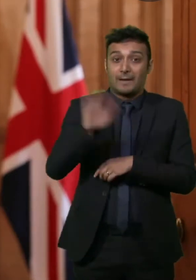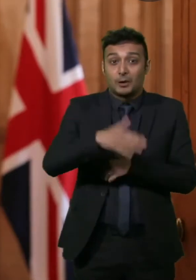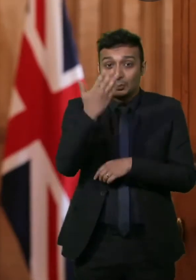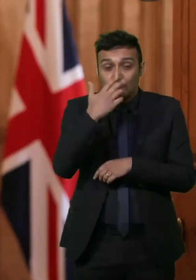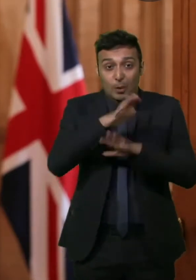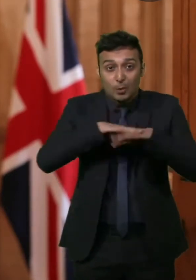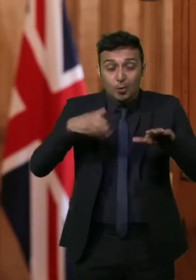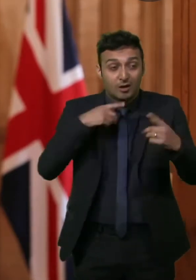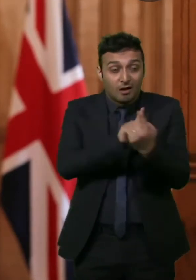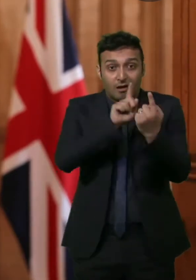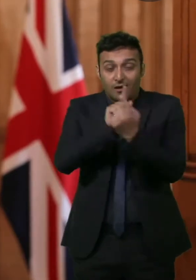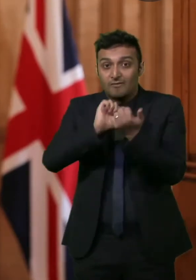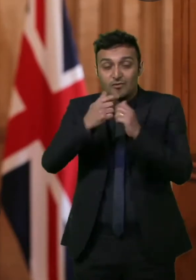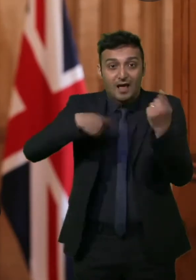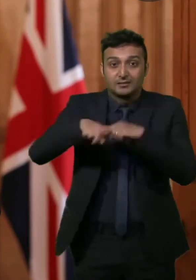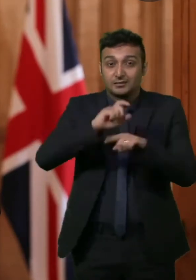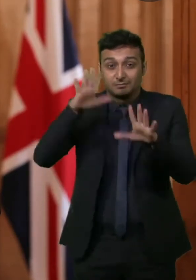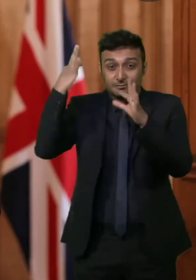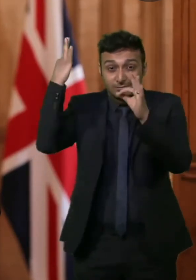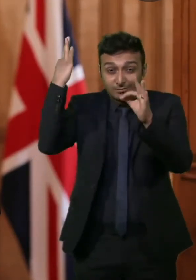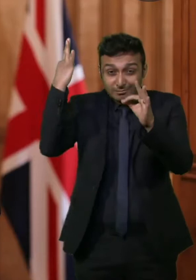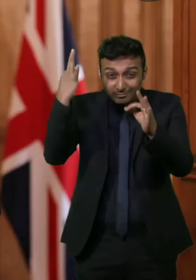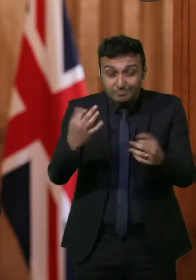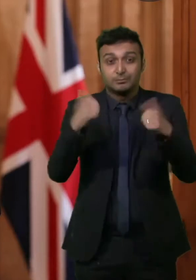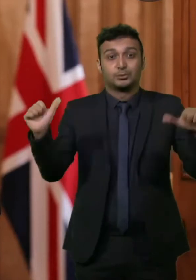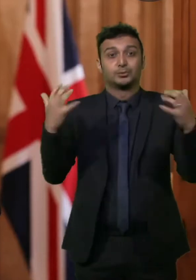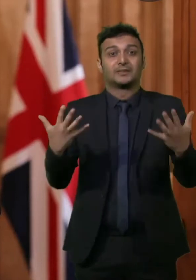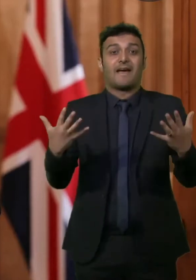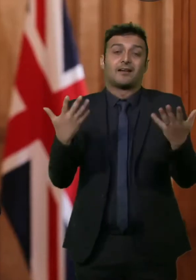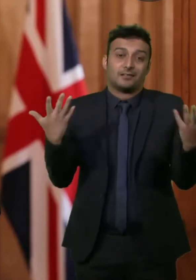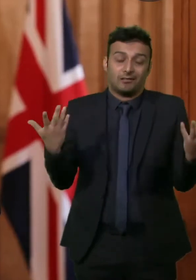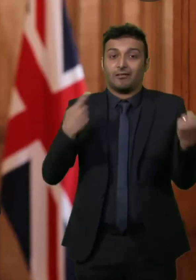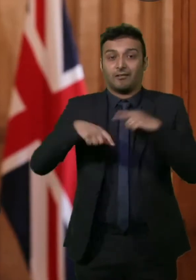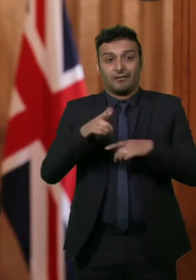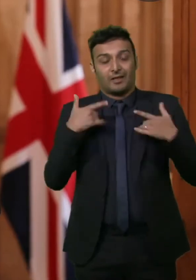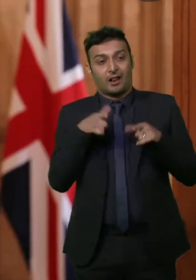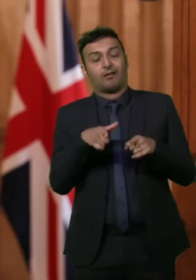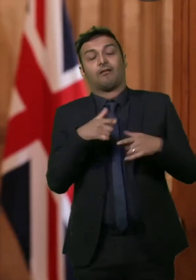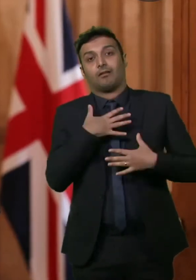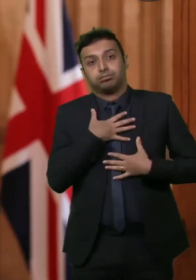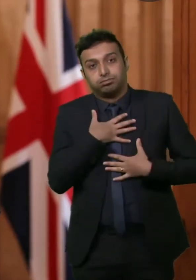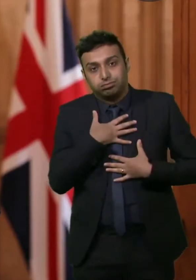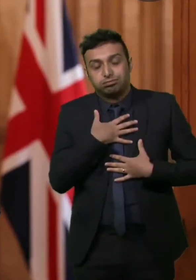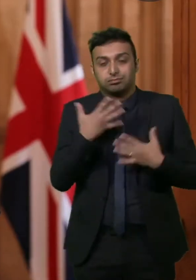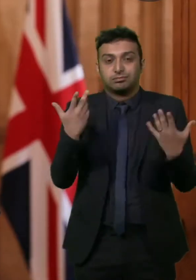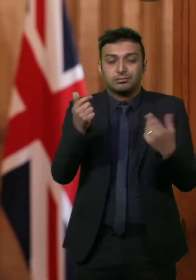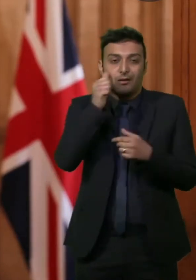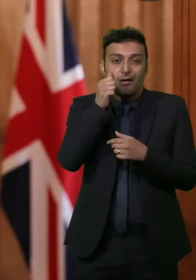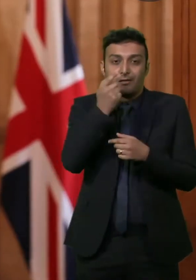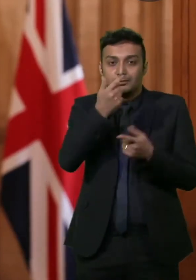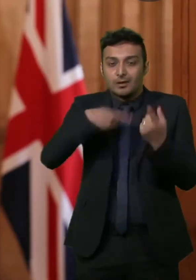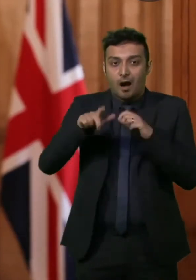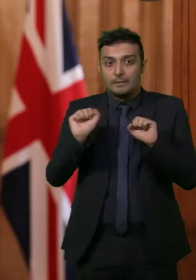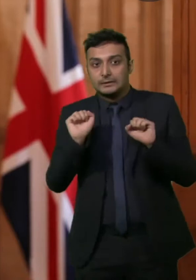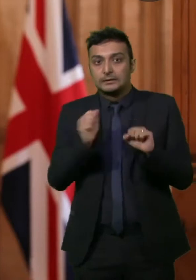months. And although I know that some will have been anxious, as pupils always are, on the first day of term,